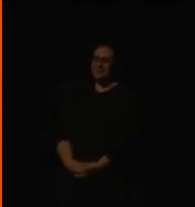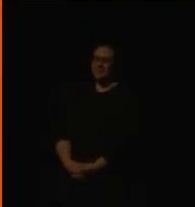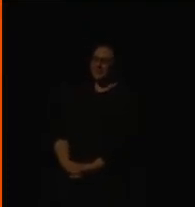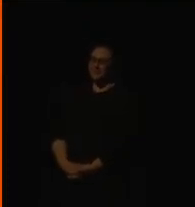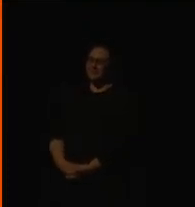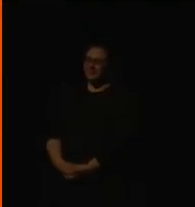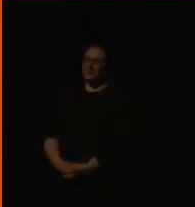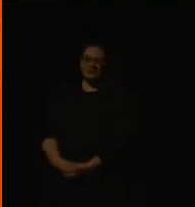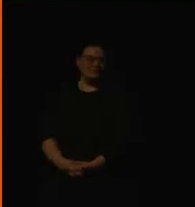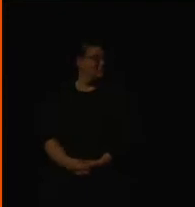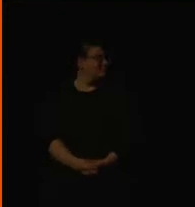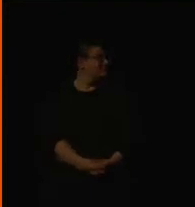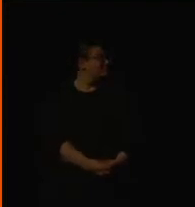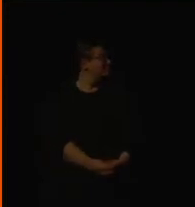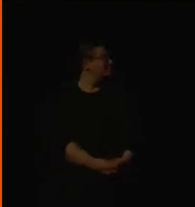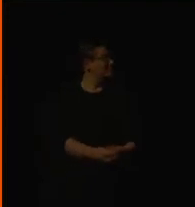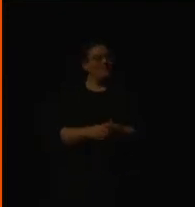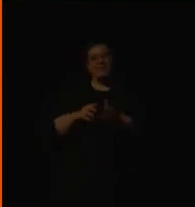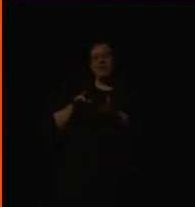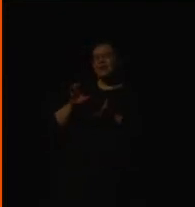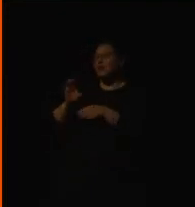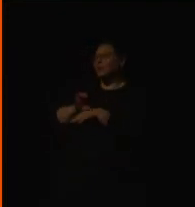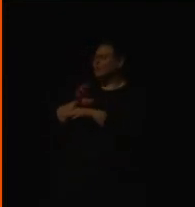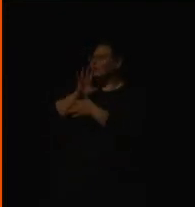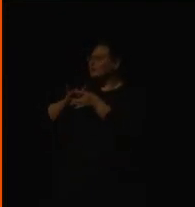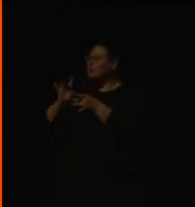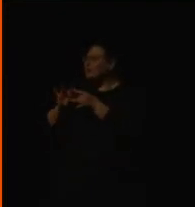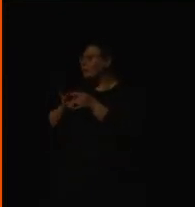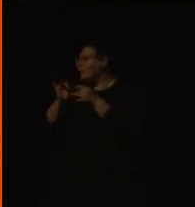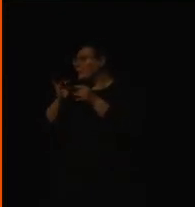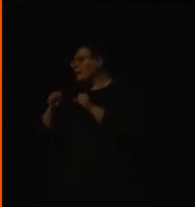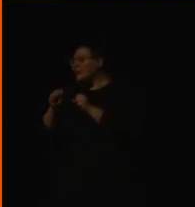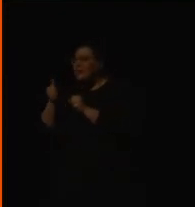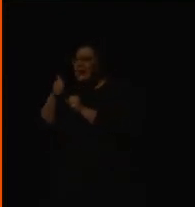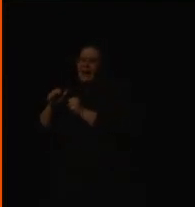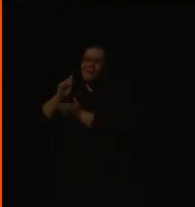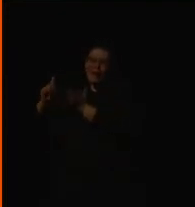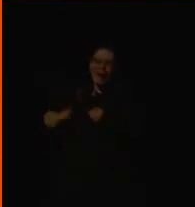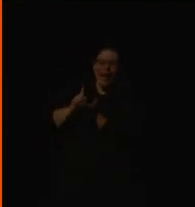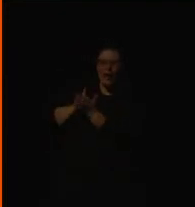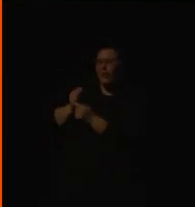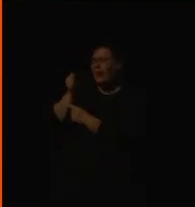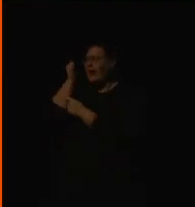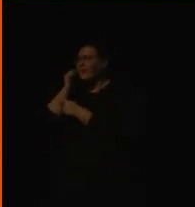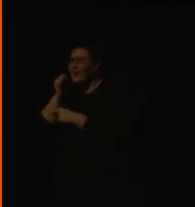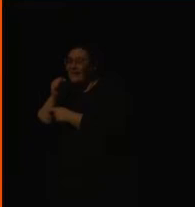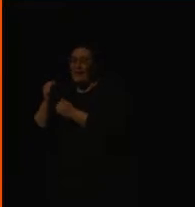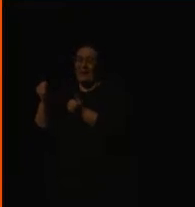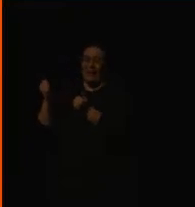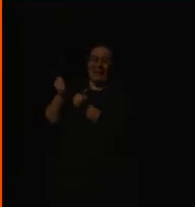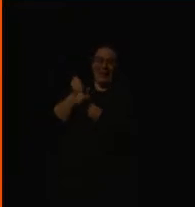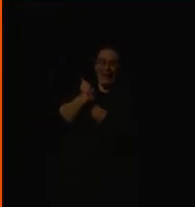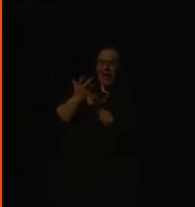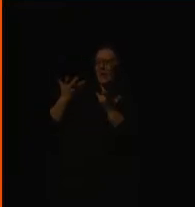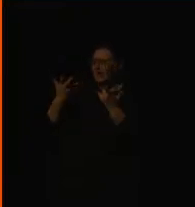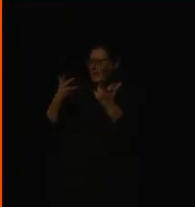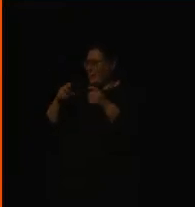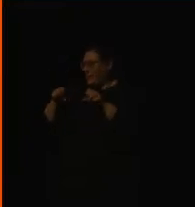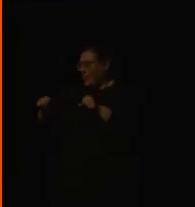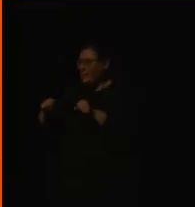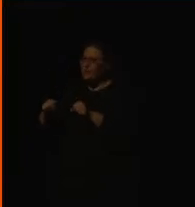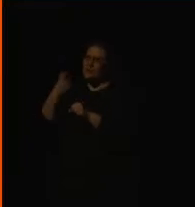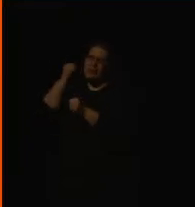To my beloved caregivers, who tend to me every hour of every day. Everything I have is only possible because of